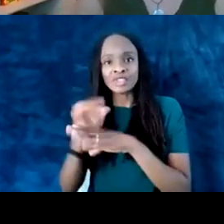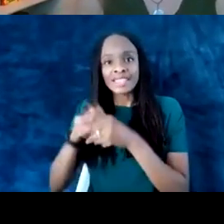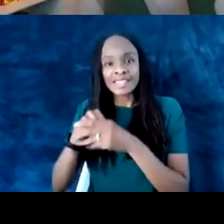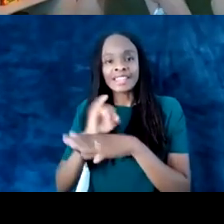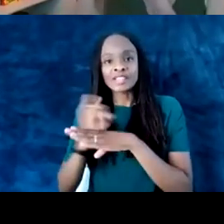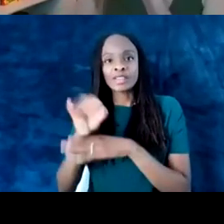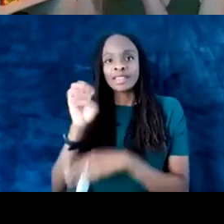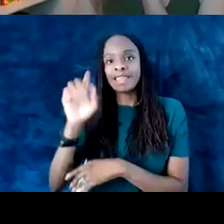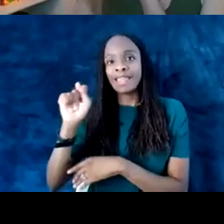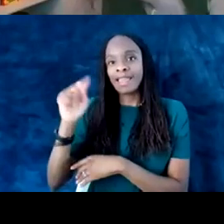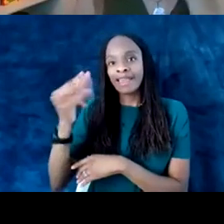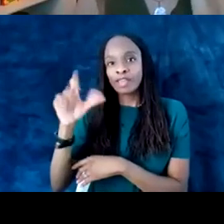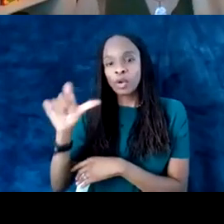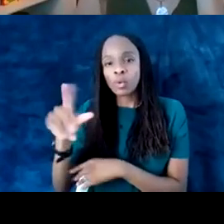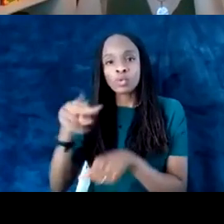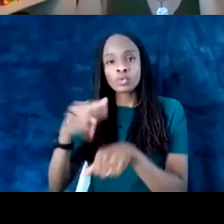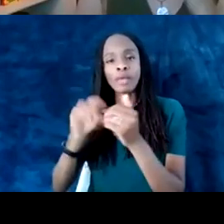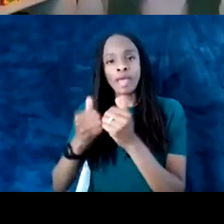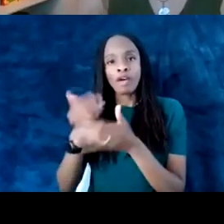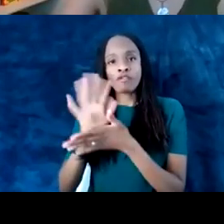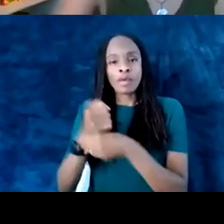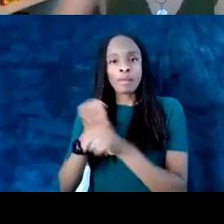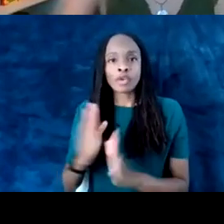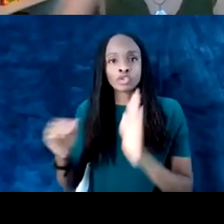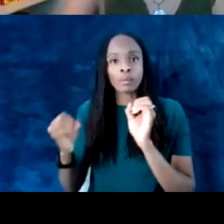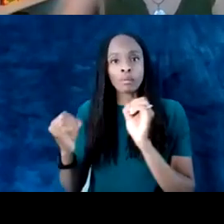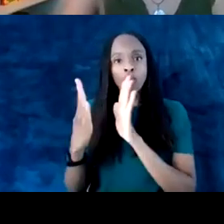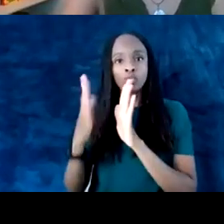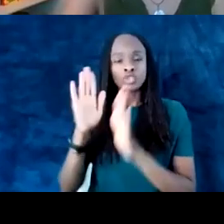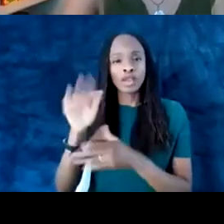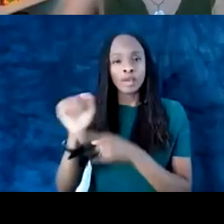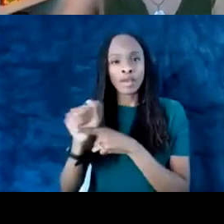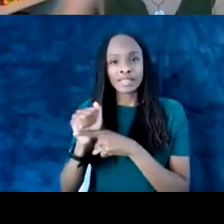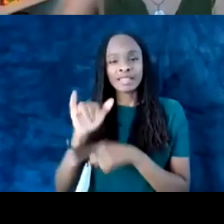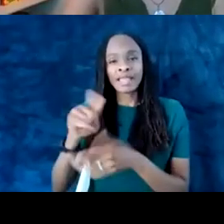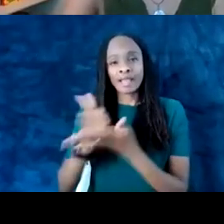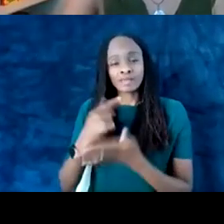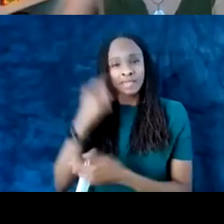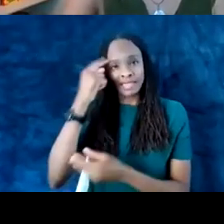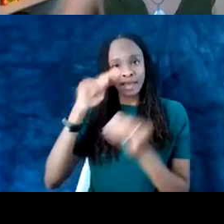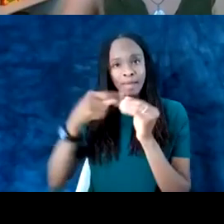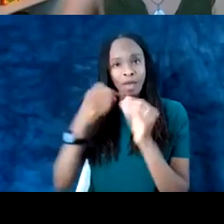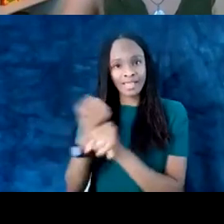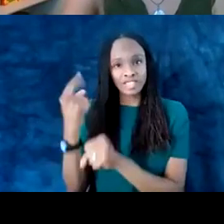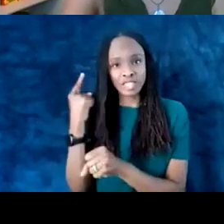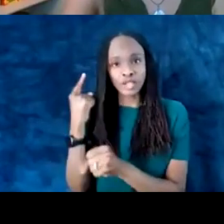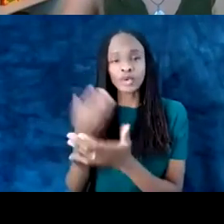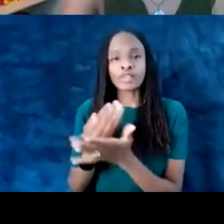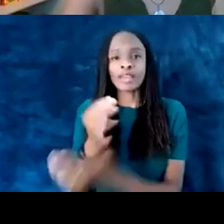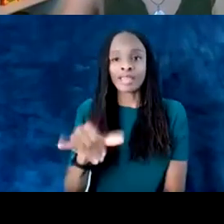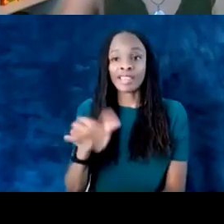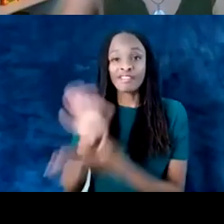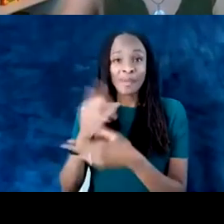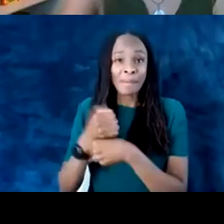ethical norms of how filmmakers approach their practice. And that helped me think about last year, the fact that, you know,